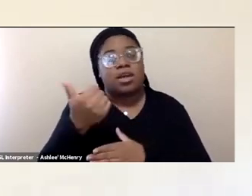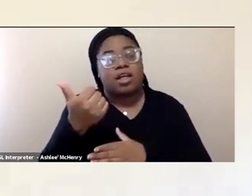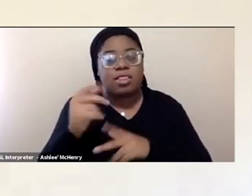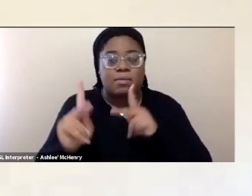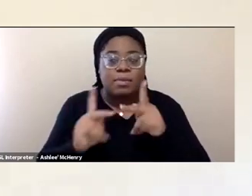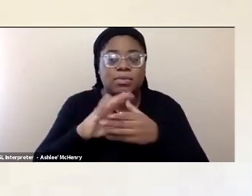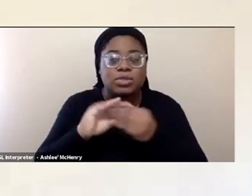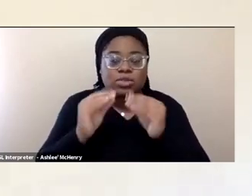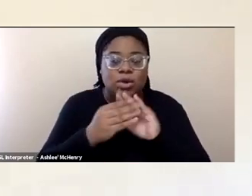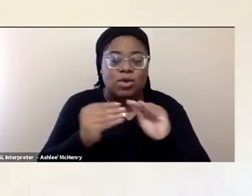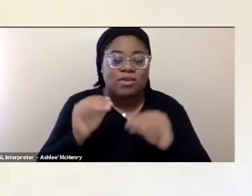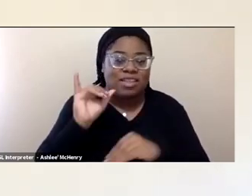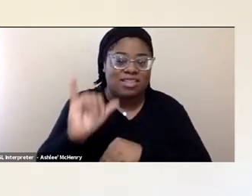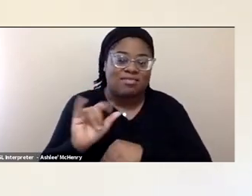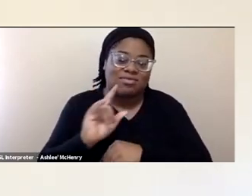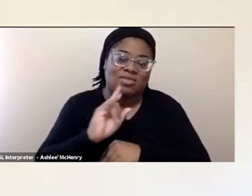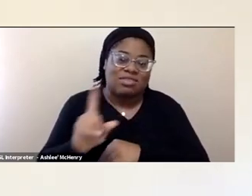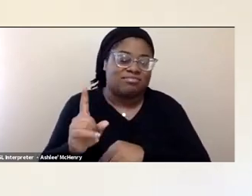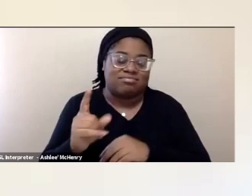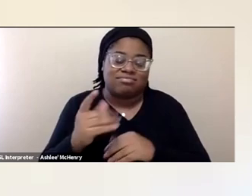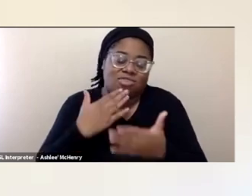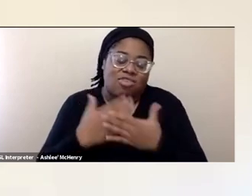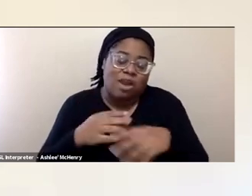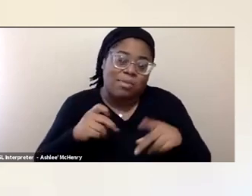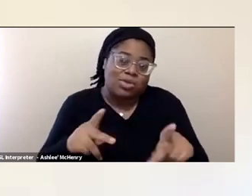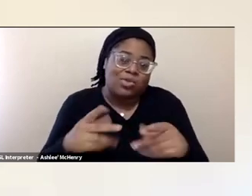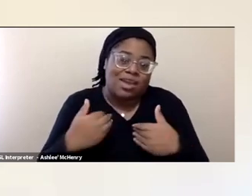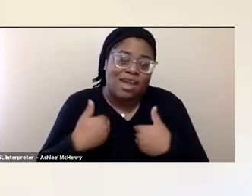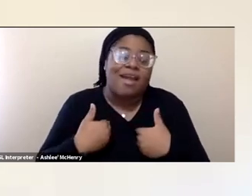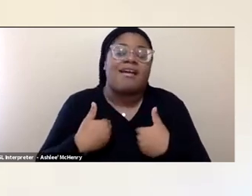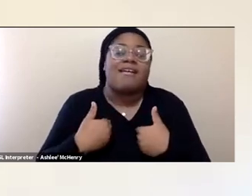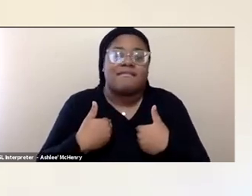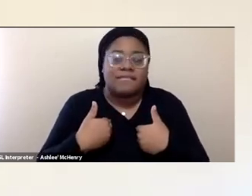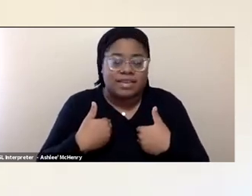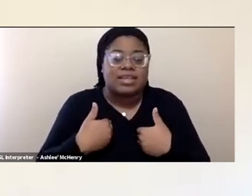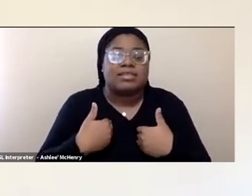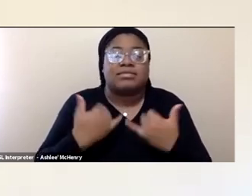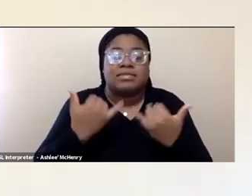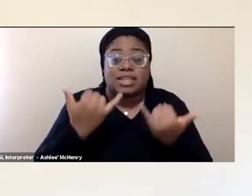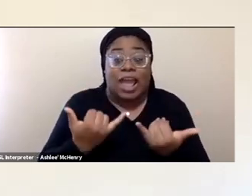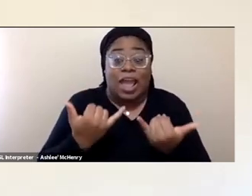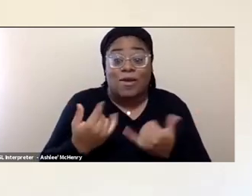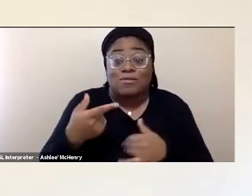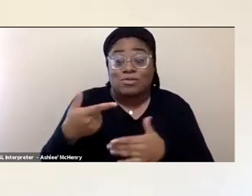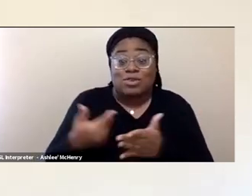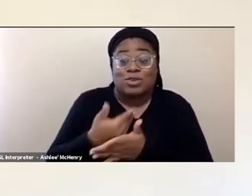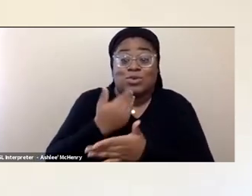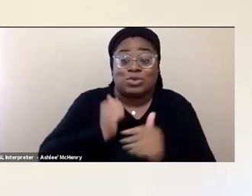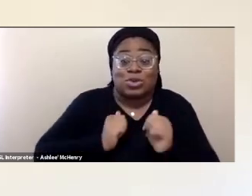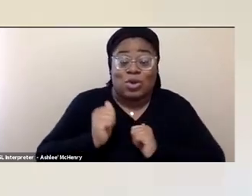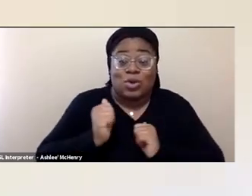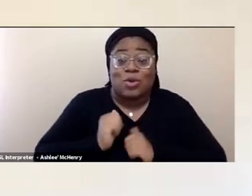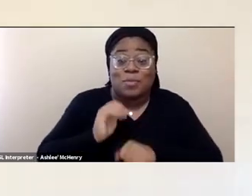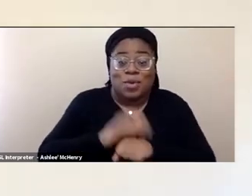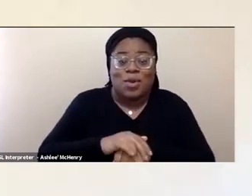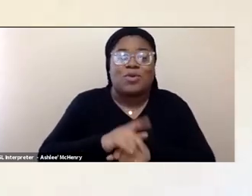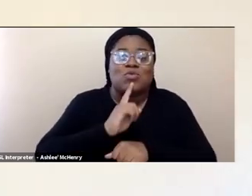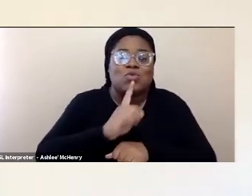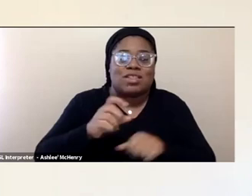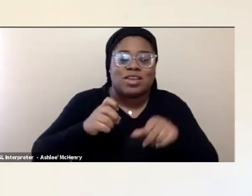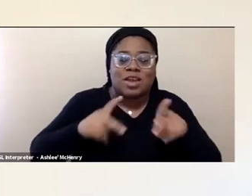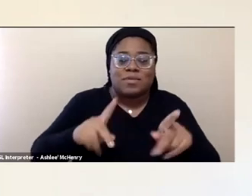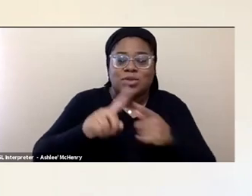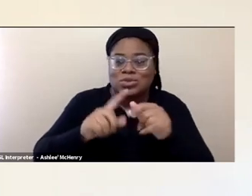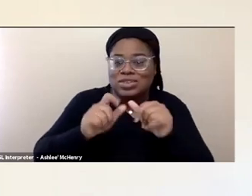So Andy Mack gave me a really great opportunity to do that. And then, you know, Doogie was sort of the opportunity to